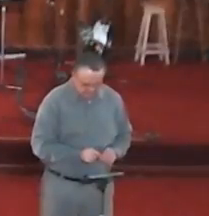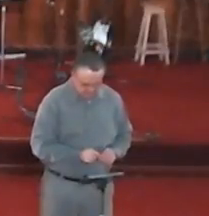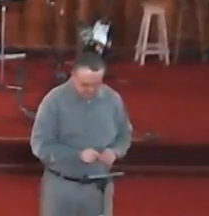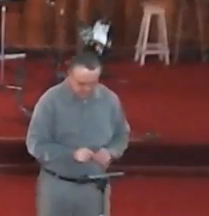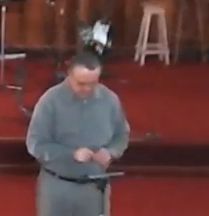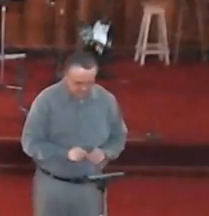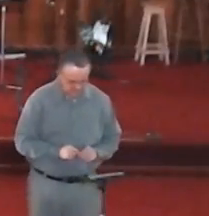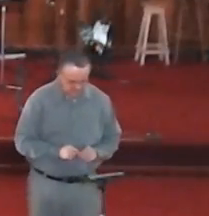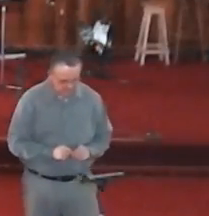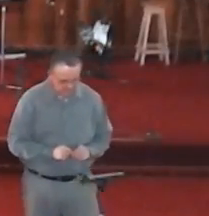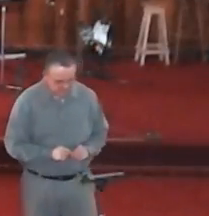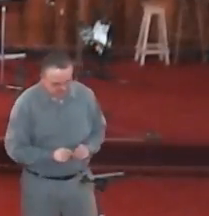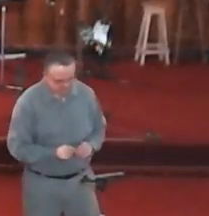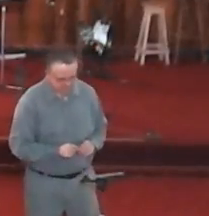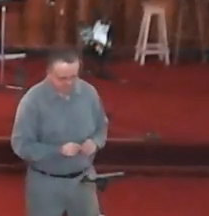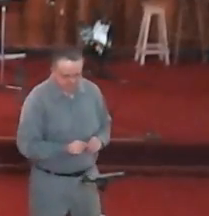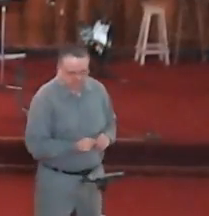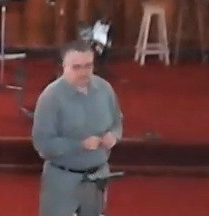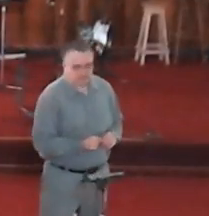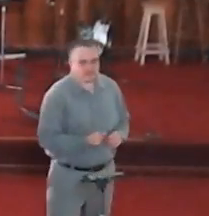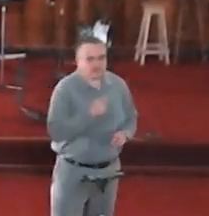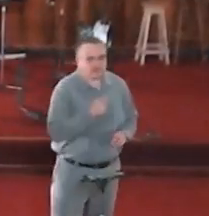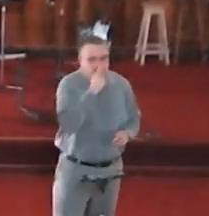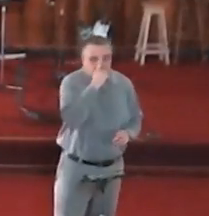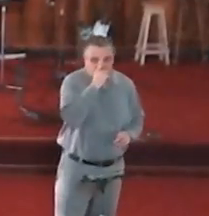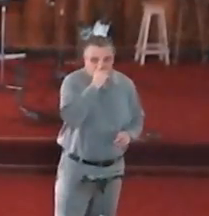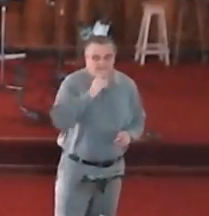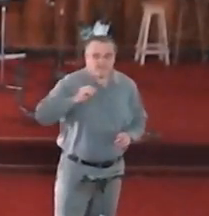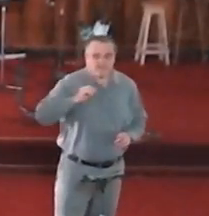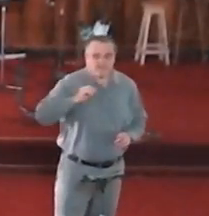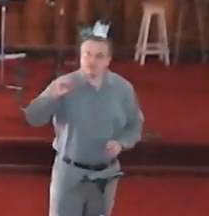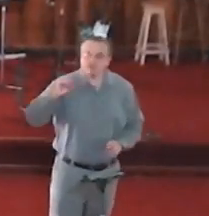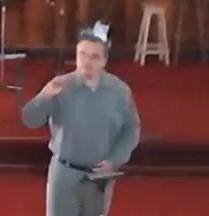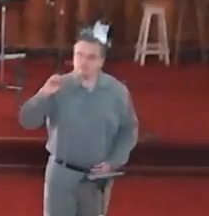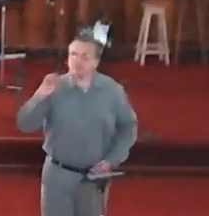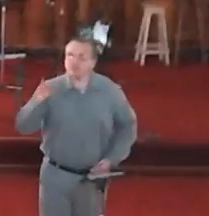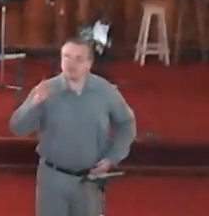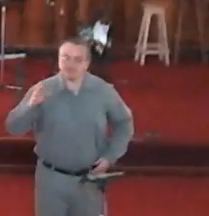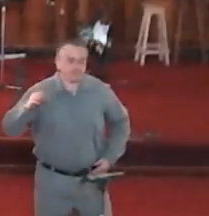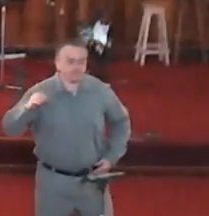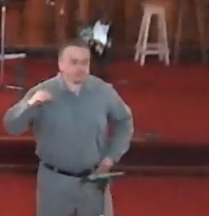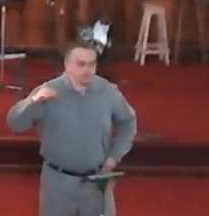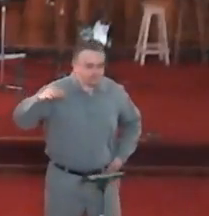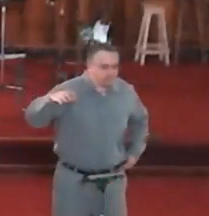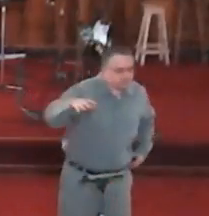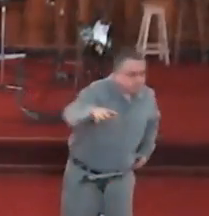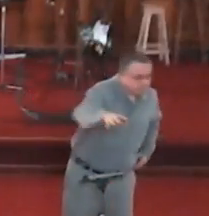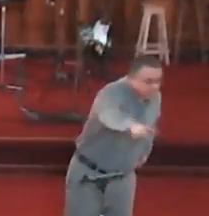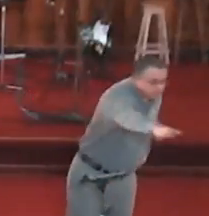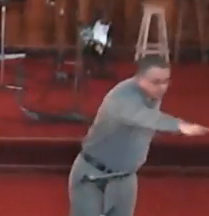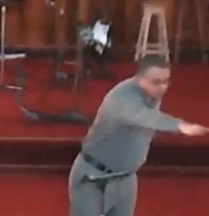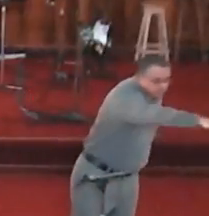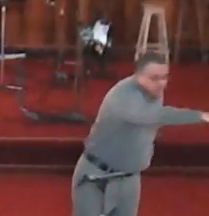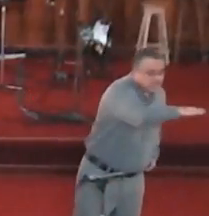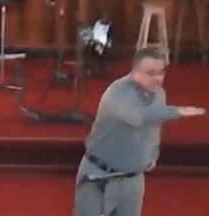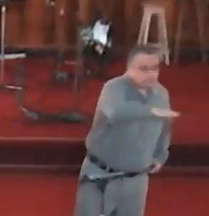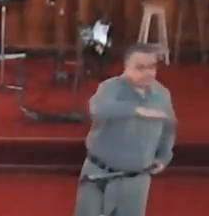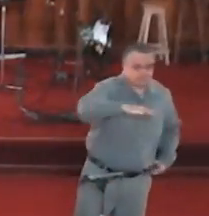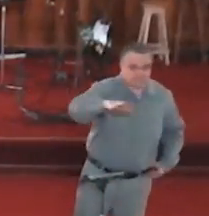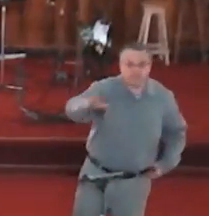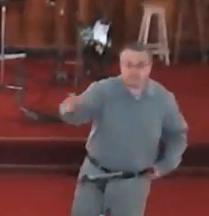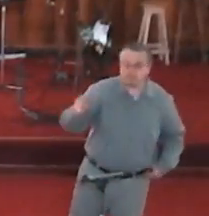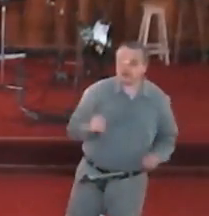Versículo 36. Verse 36. Pablo y Bernabé fueron al primer viaje